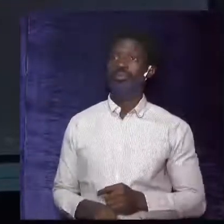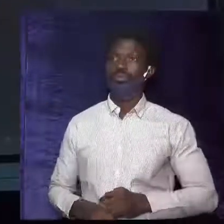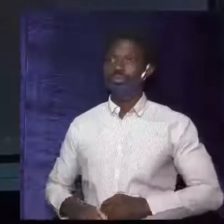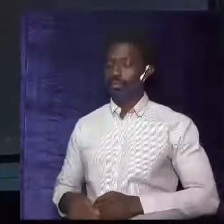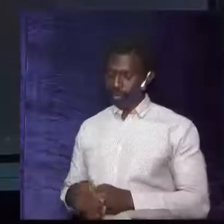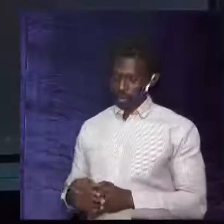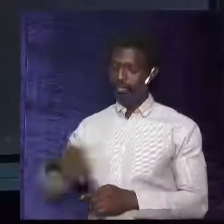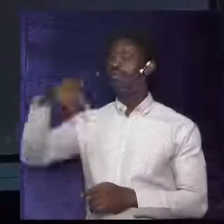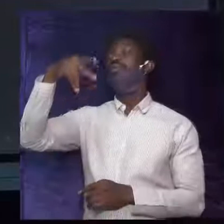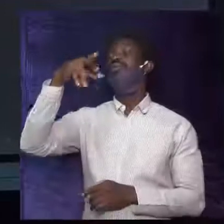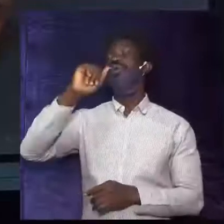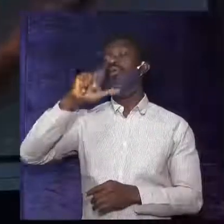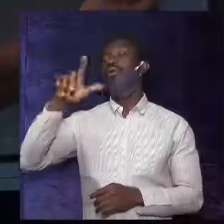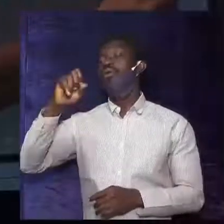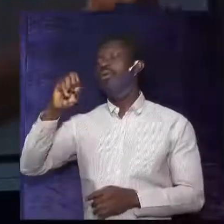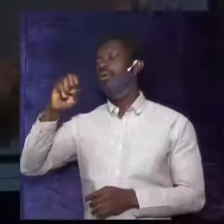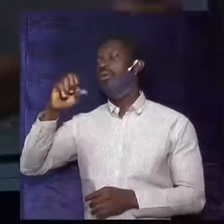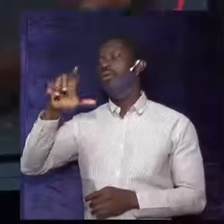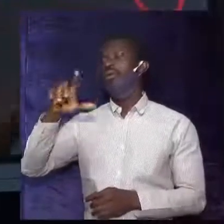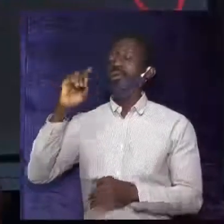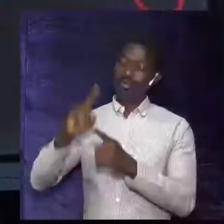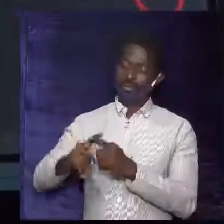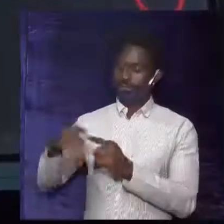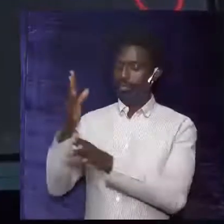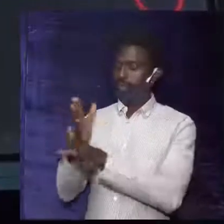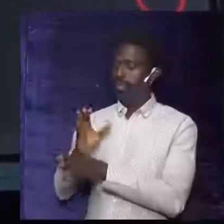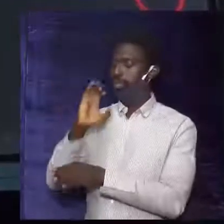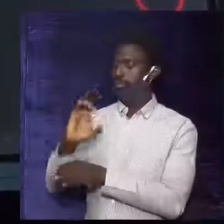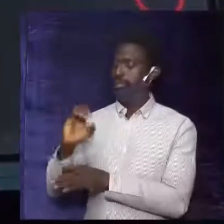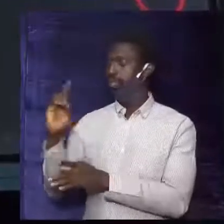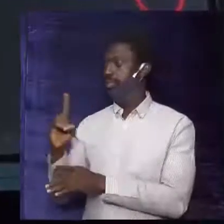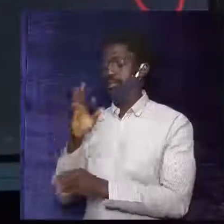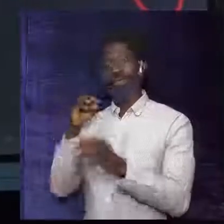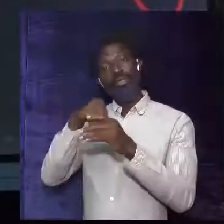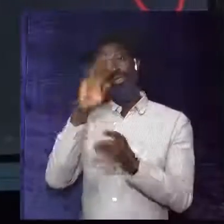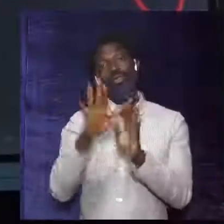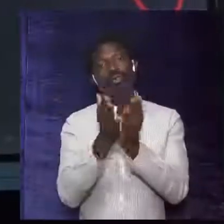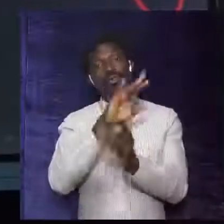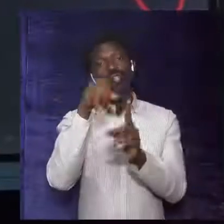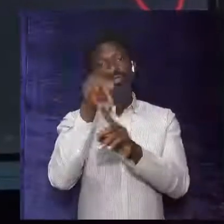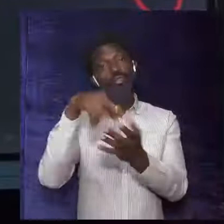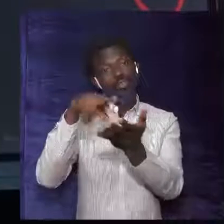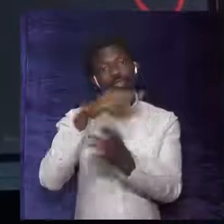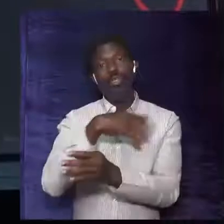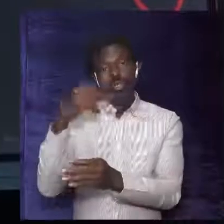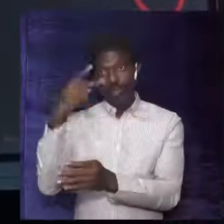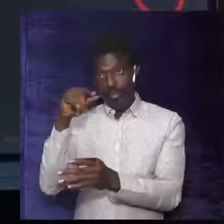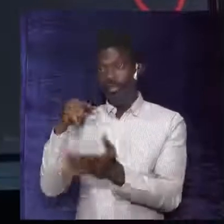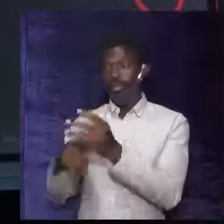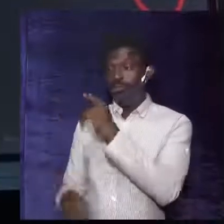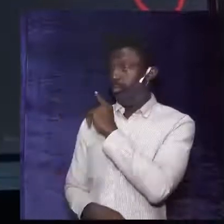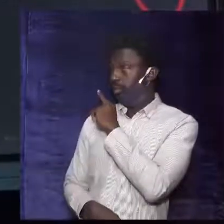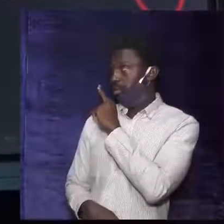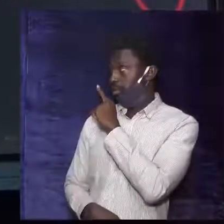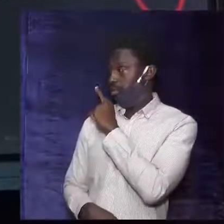is parallel to the line CD. And so in your books, when you're reading and you come across this